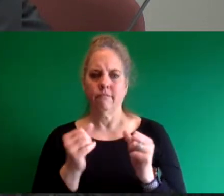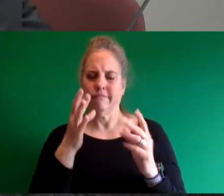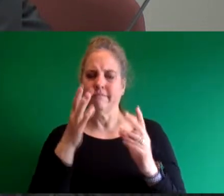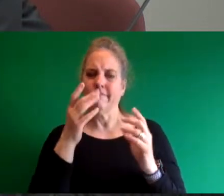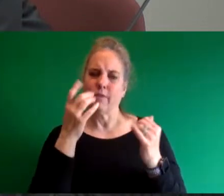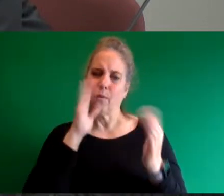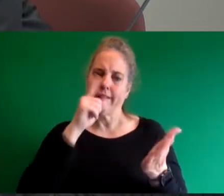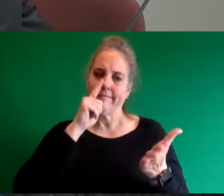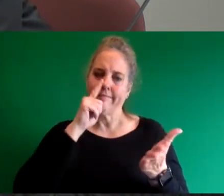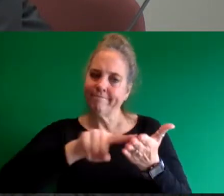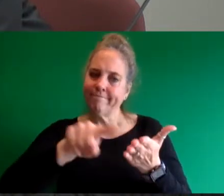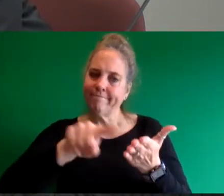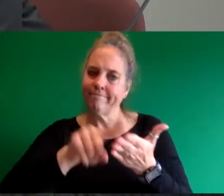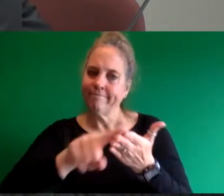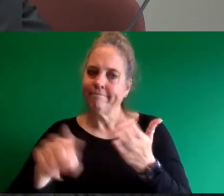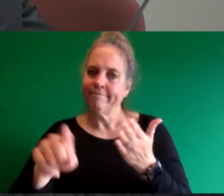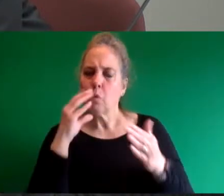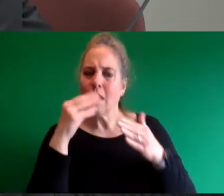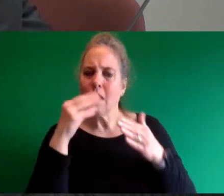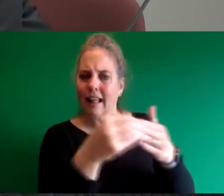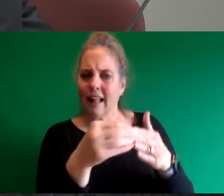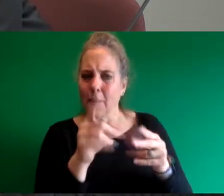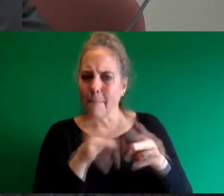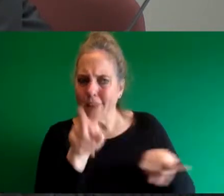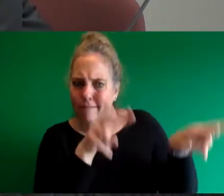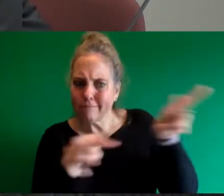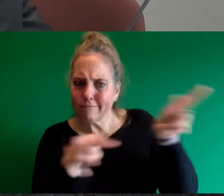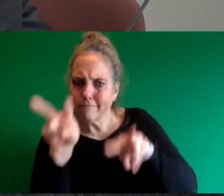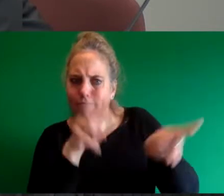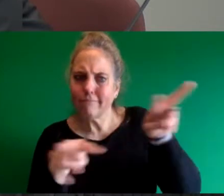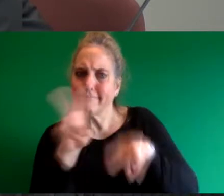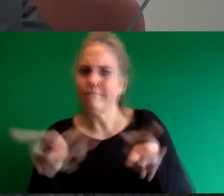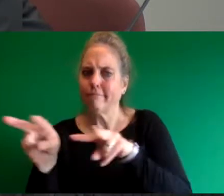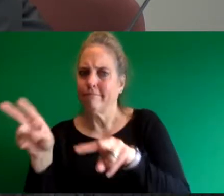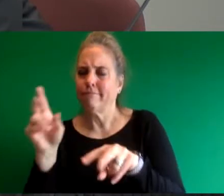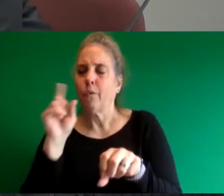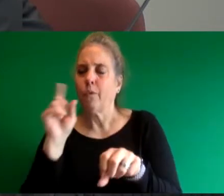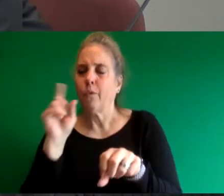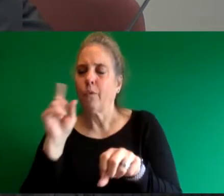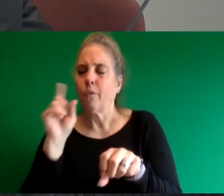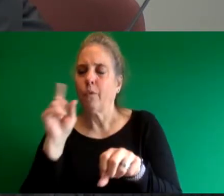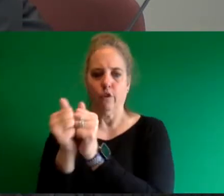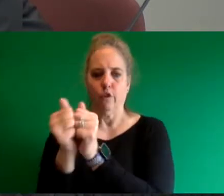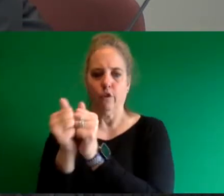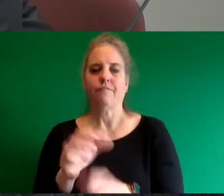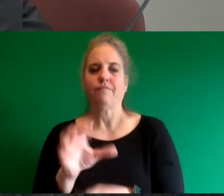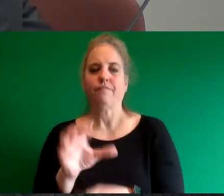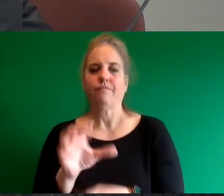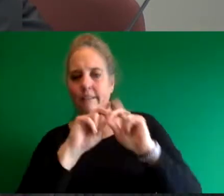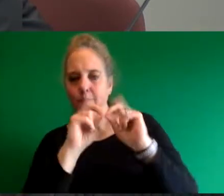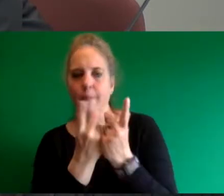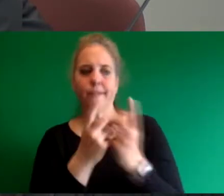PD and our clerk's office, they will have to be licensed now.